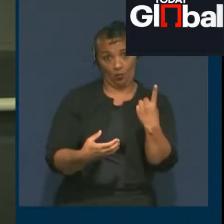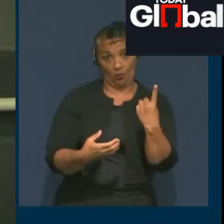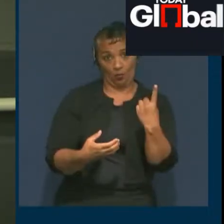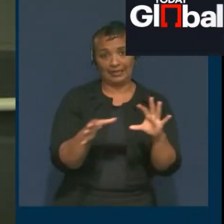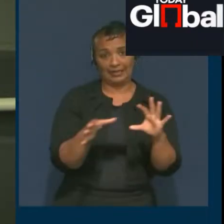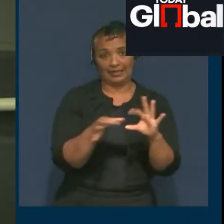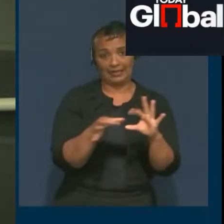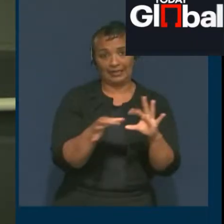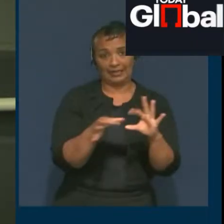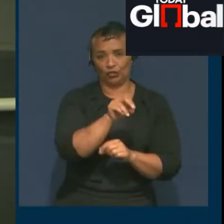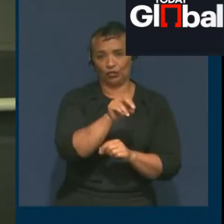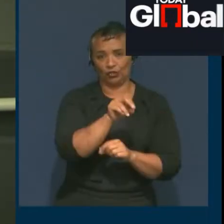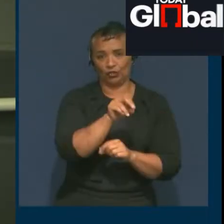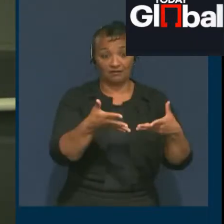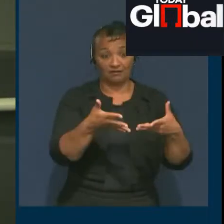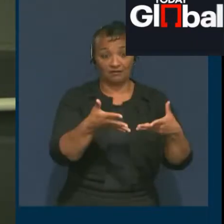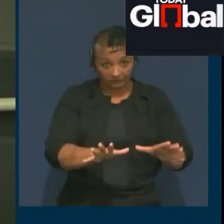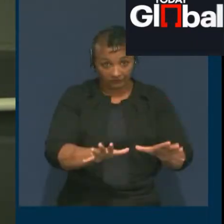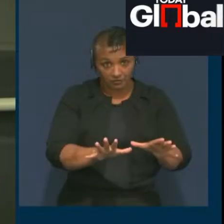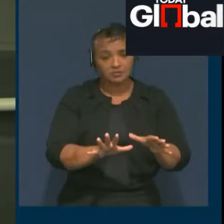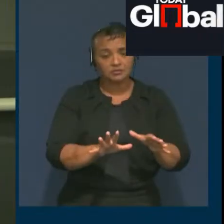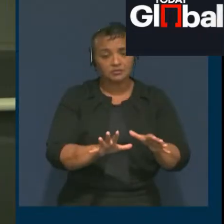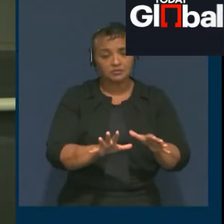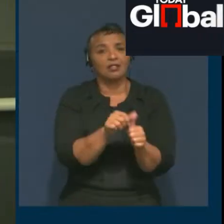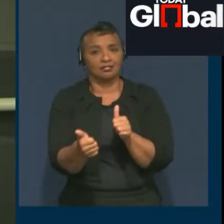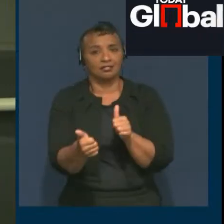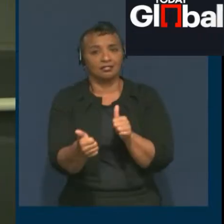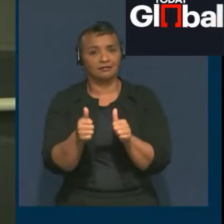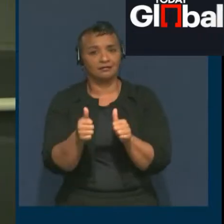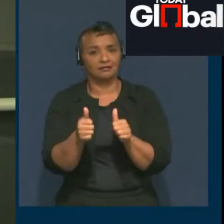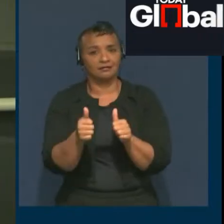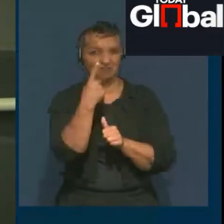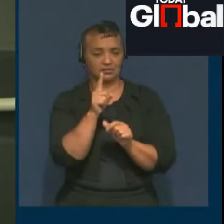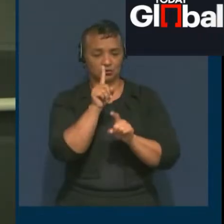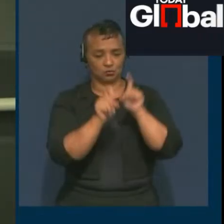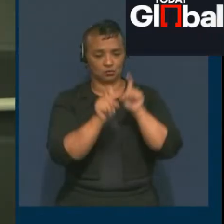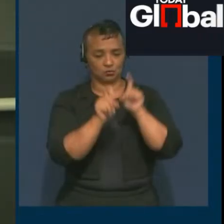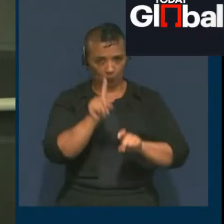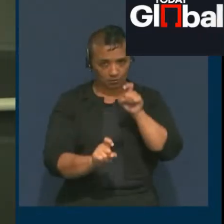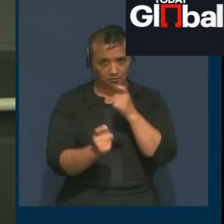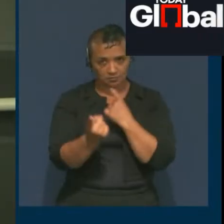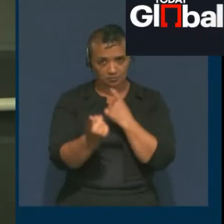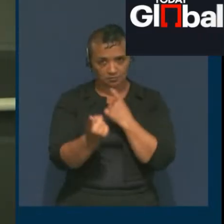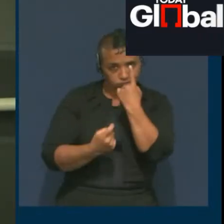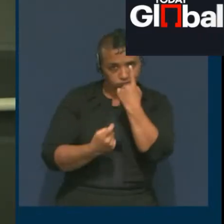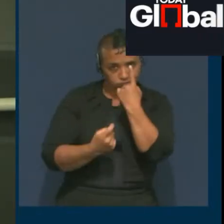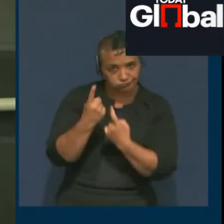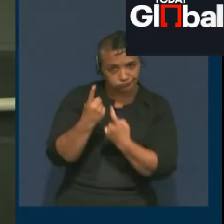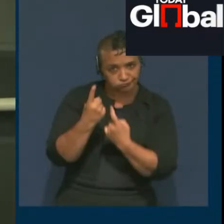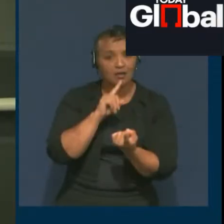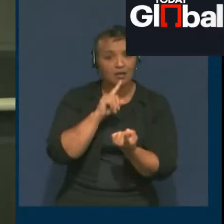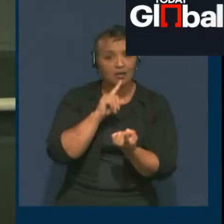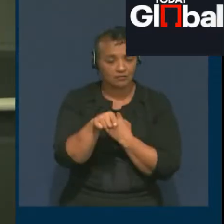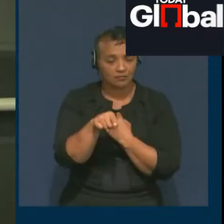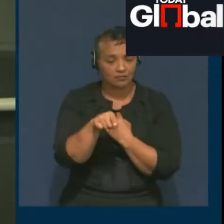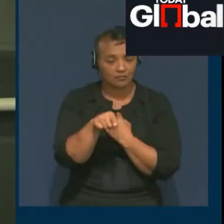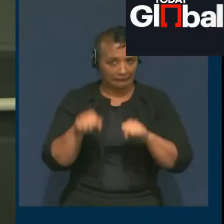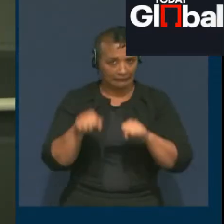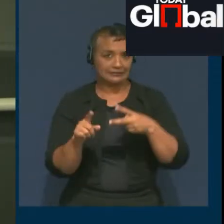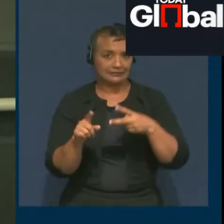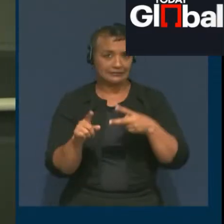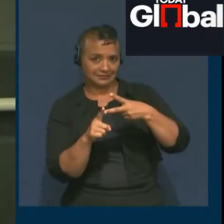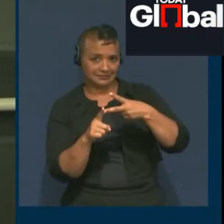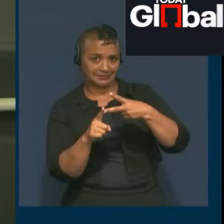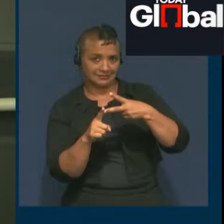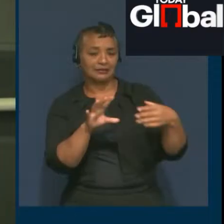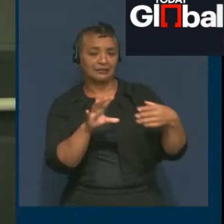the first cluster is finished, the first round of back-to-back questions will address the second cluster,